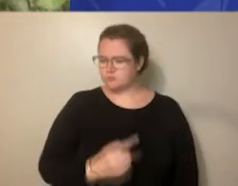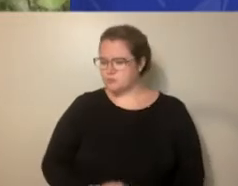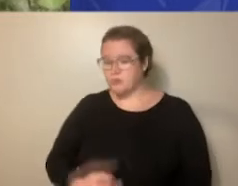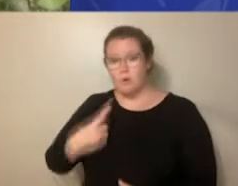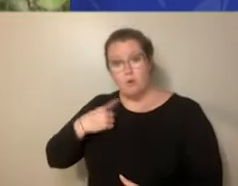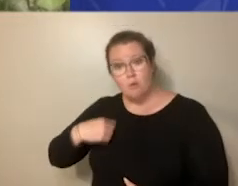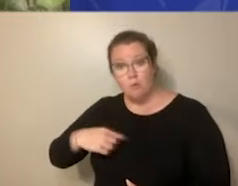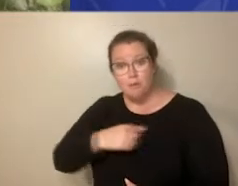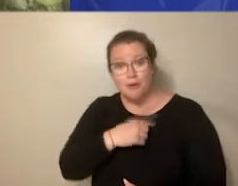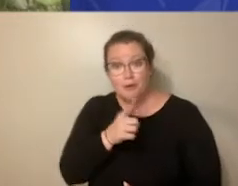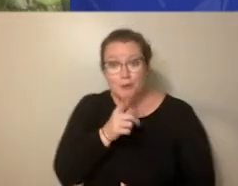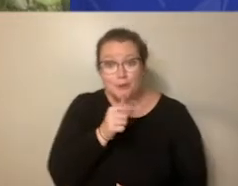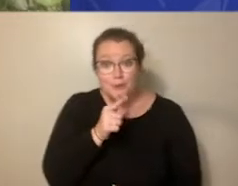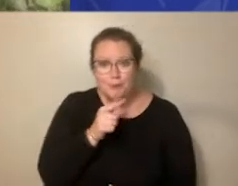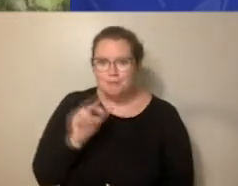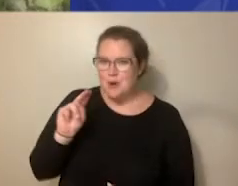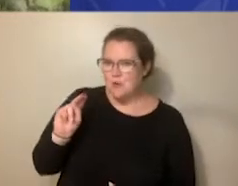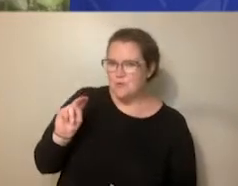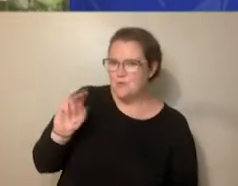We are